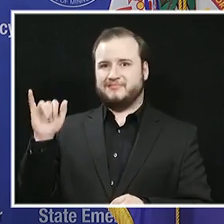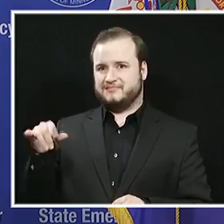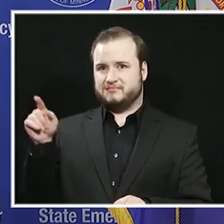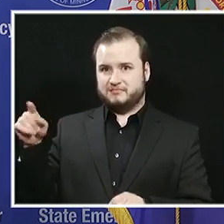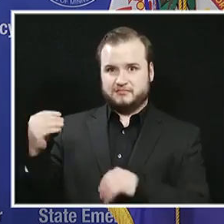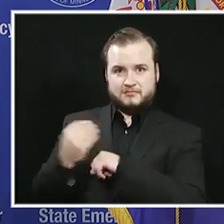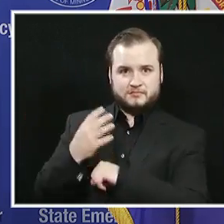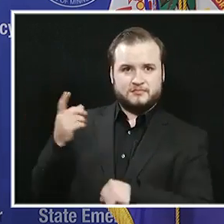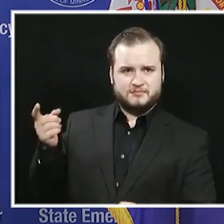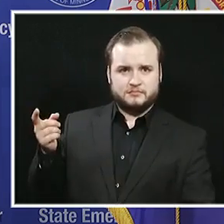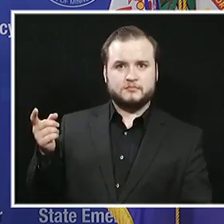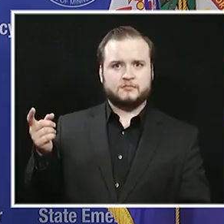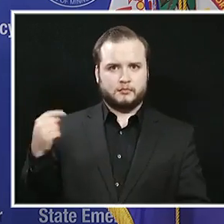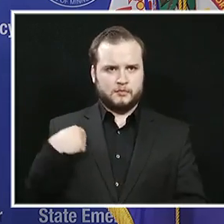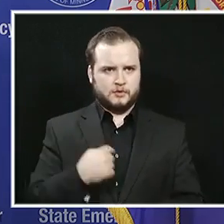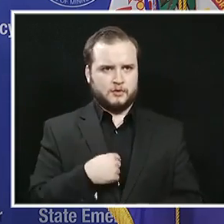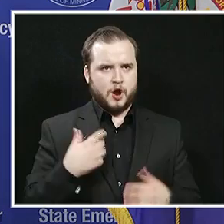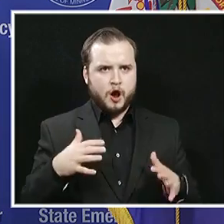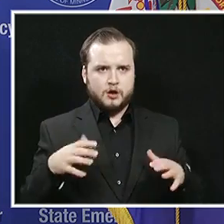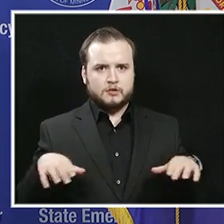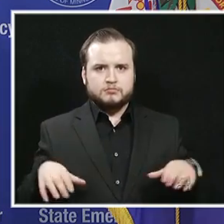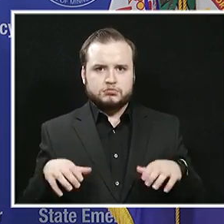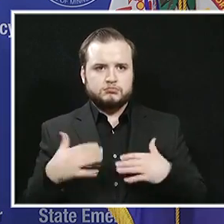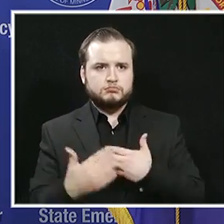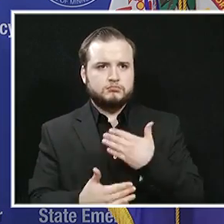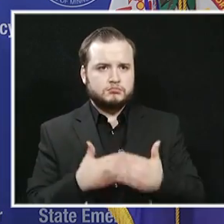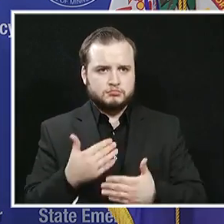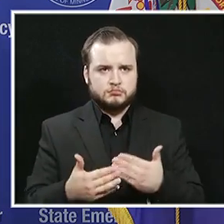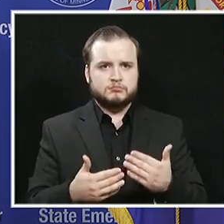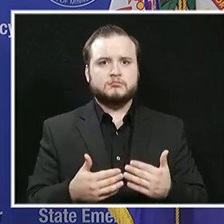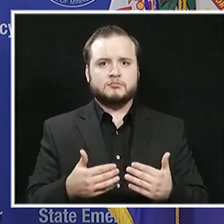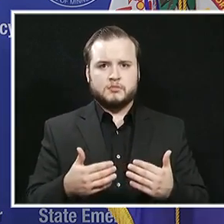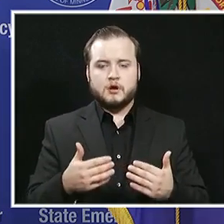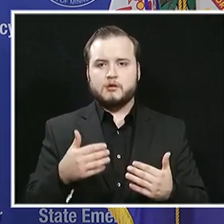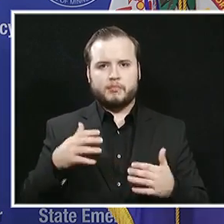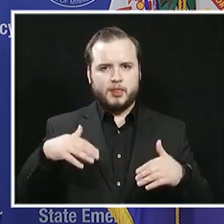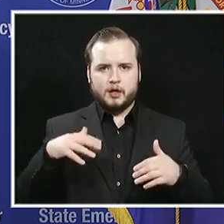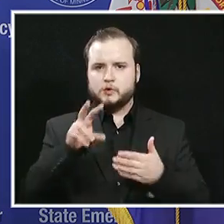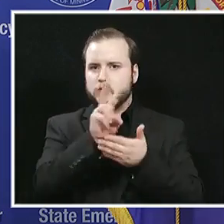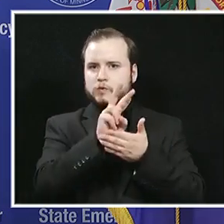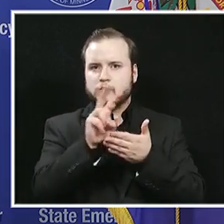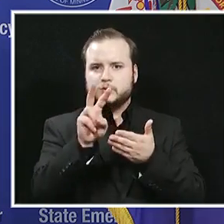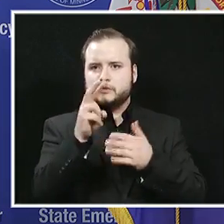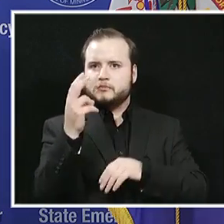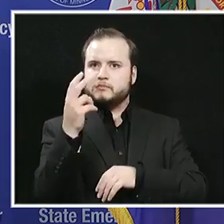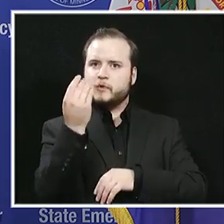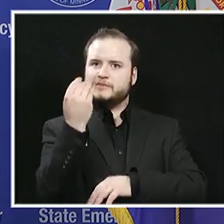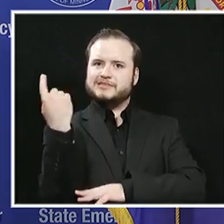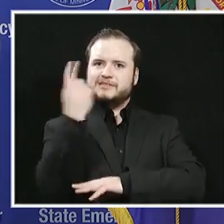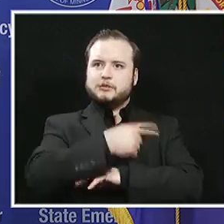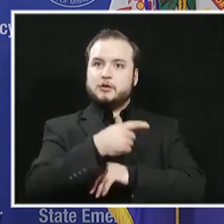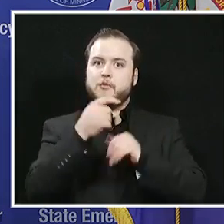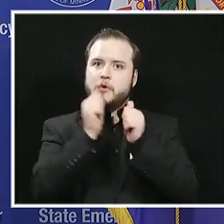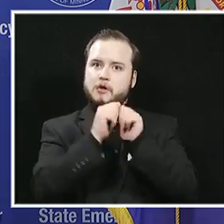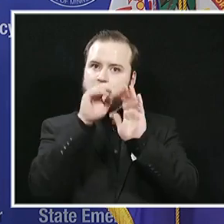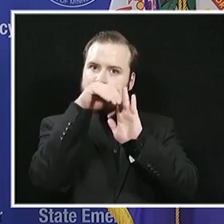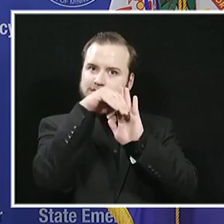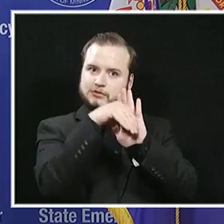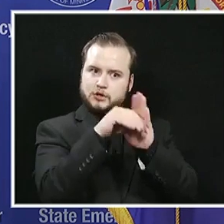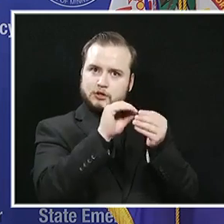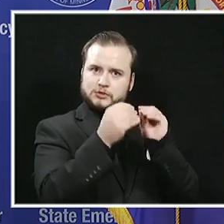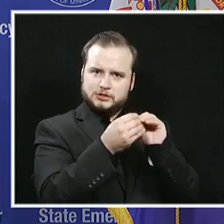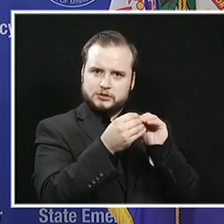days of declining numbers. We're not certain that that's a good indicator of where we're at or the ability to protect Minnesotans and get the care that they